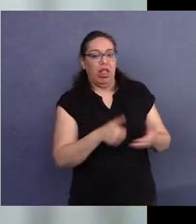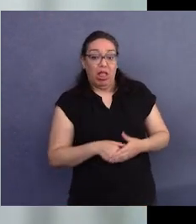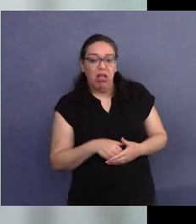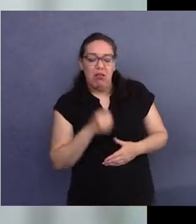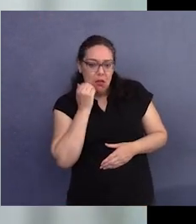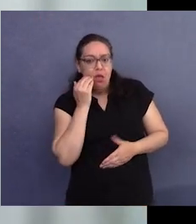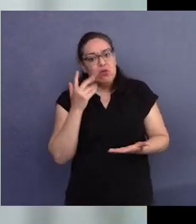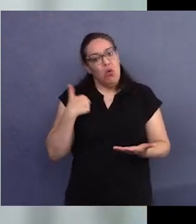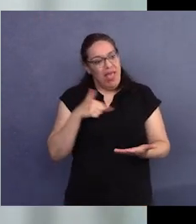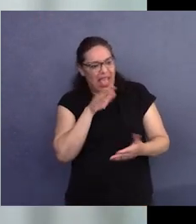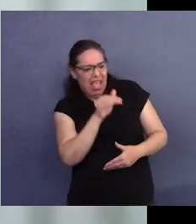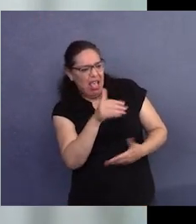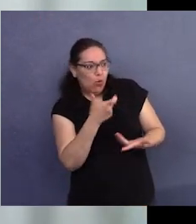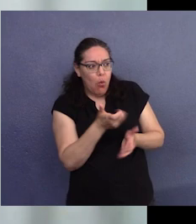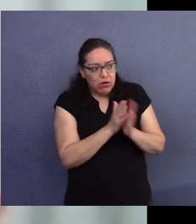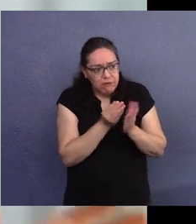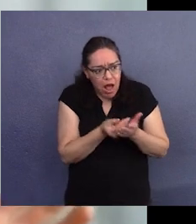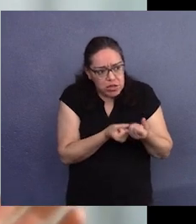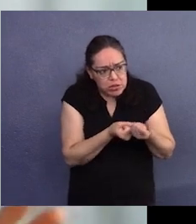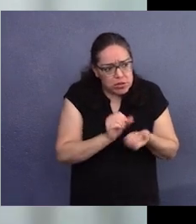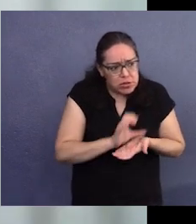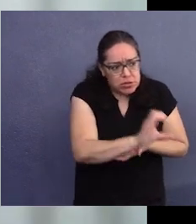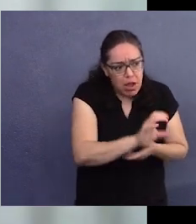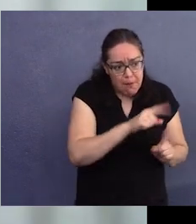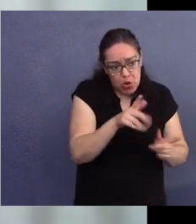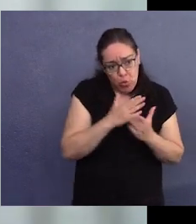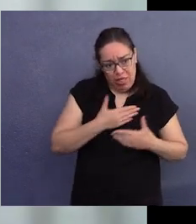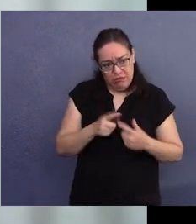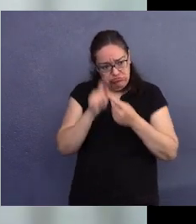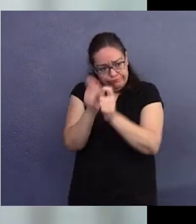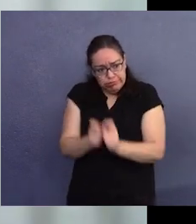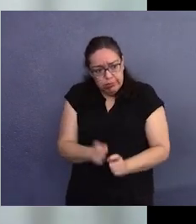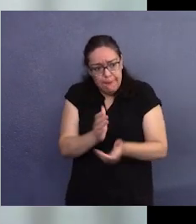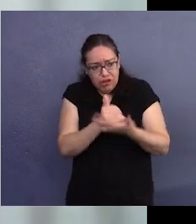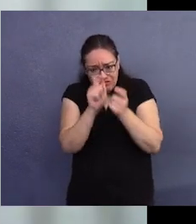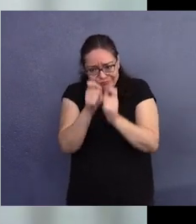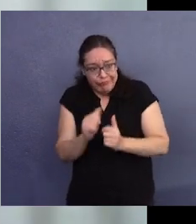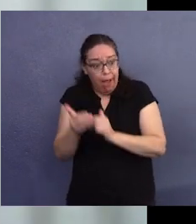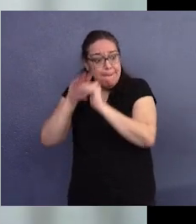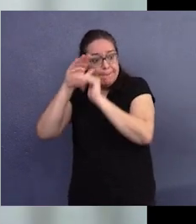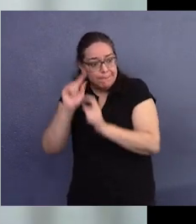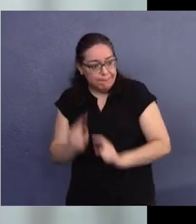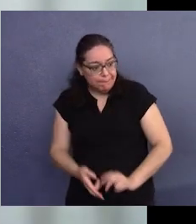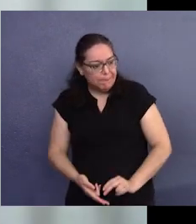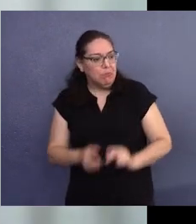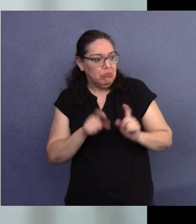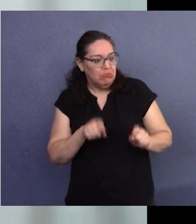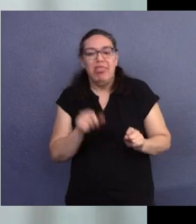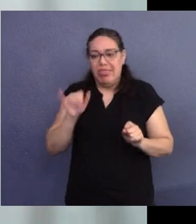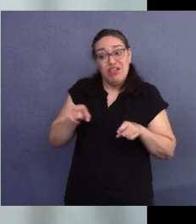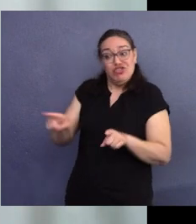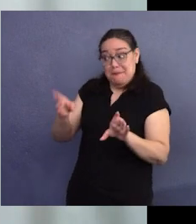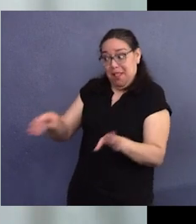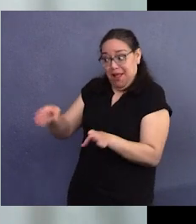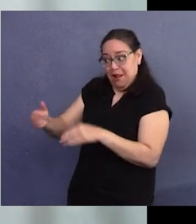willing to adjust your budget here this way or this way? So that was something that came up in the planning